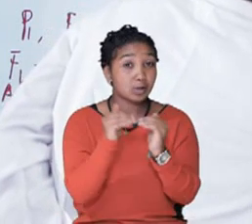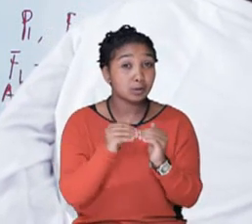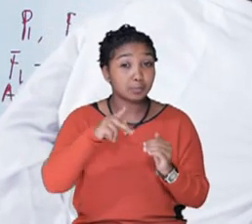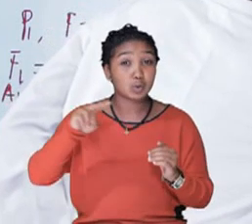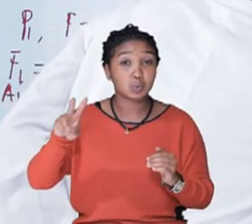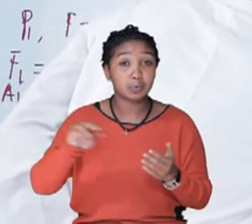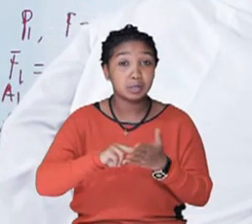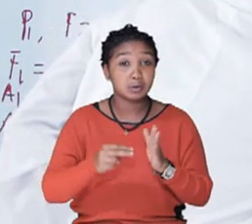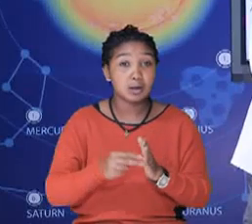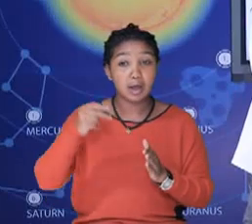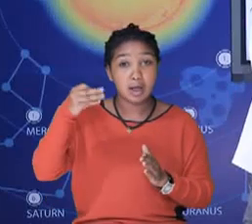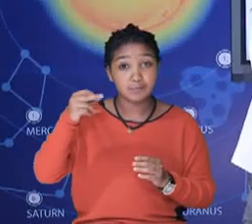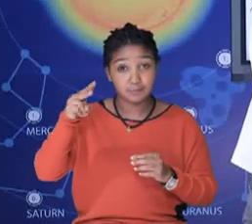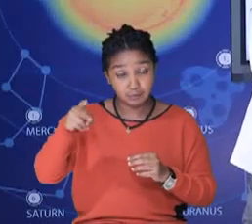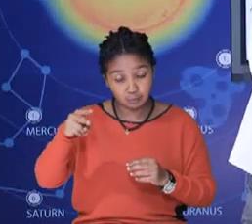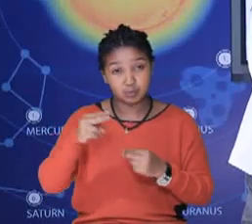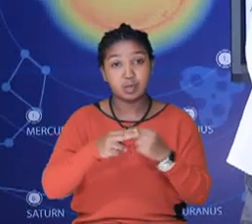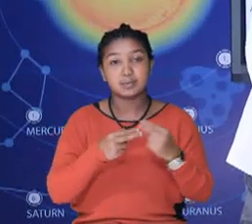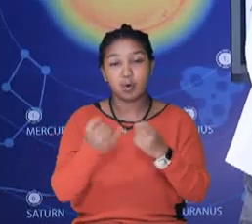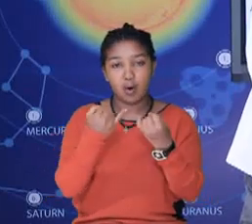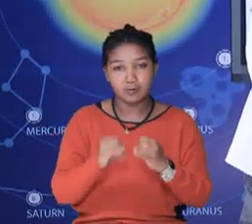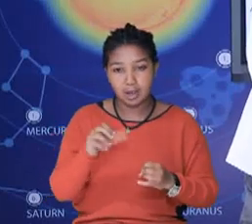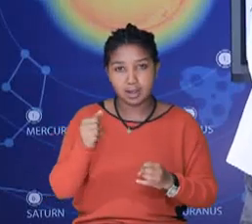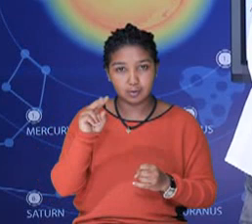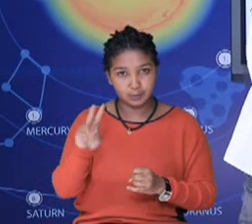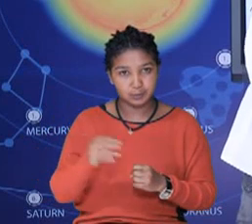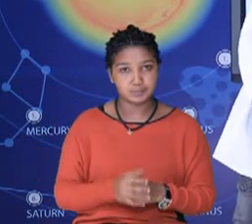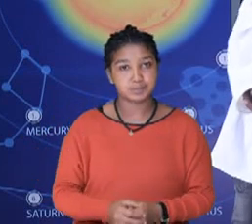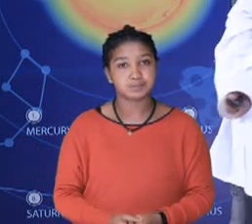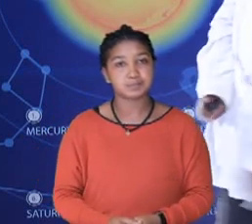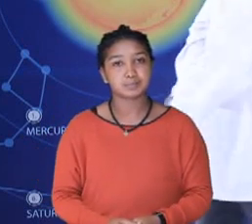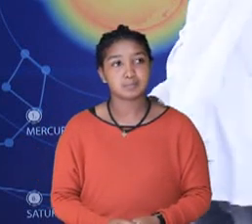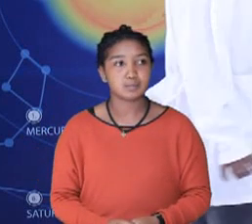is equals to P2 means F2 times over A2.